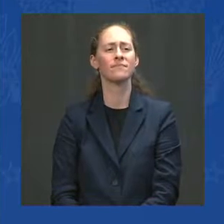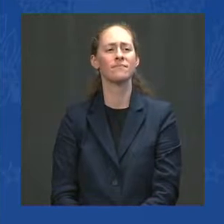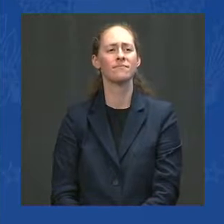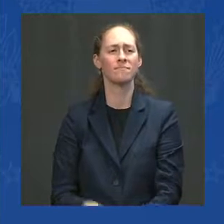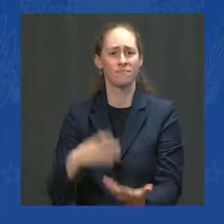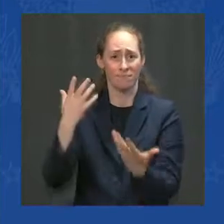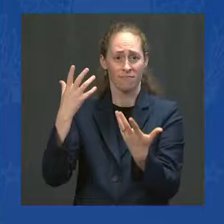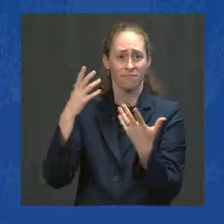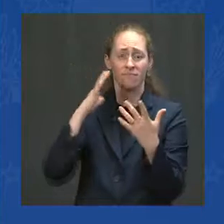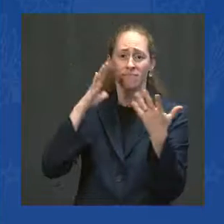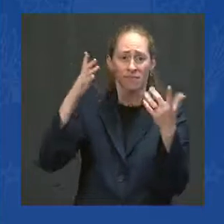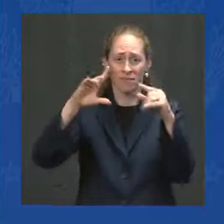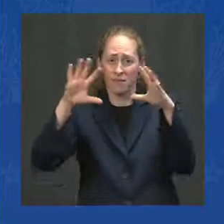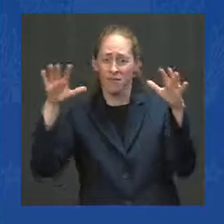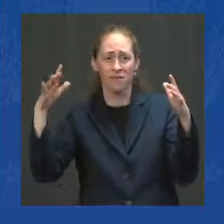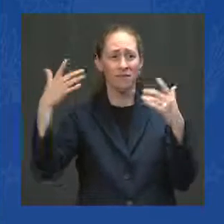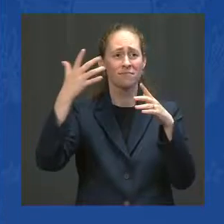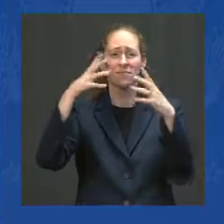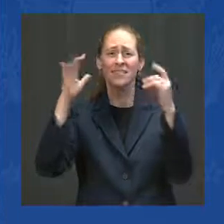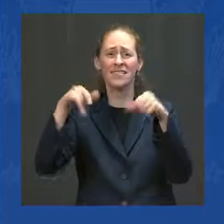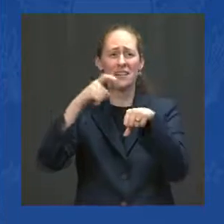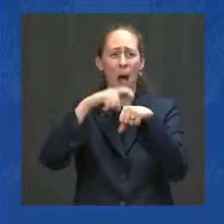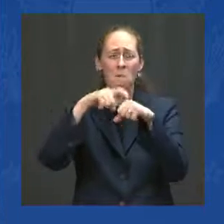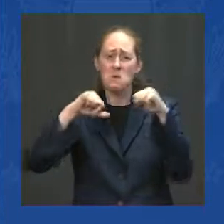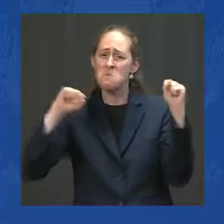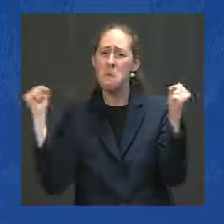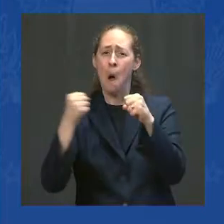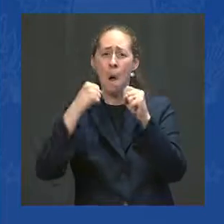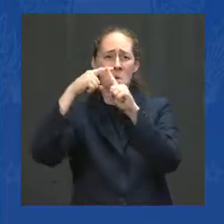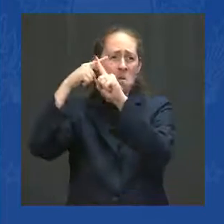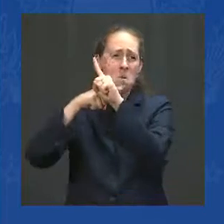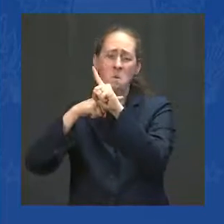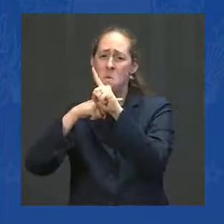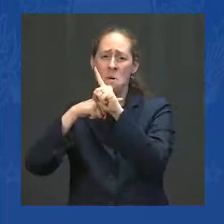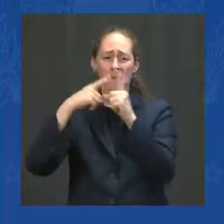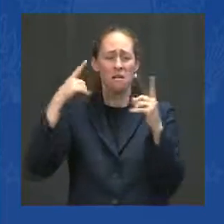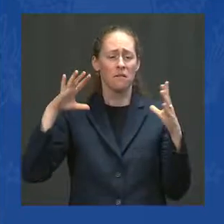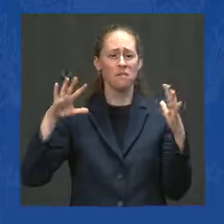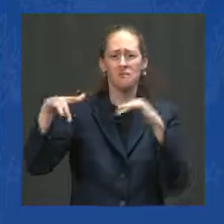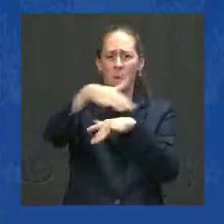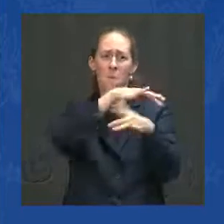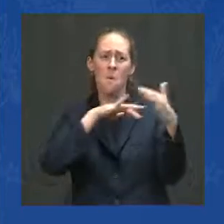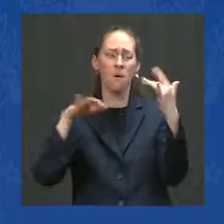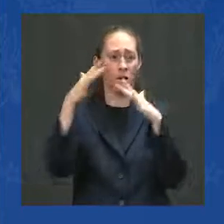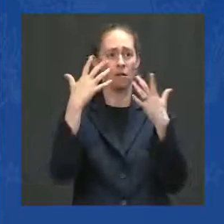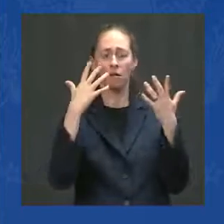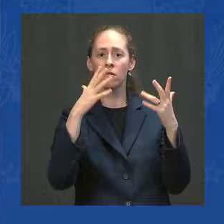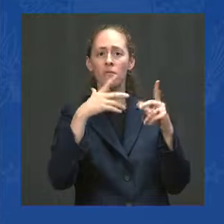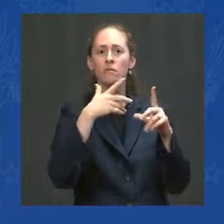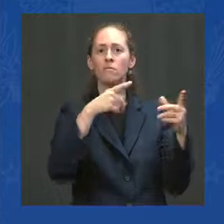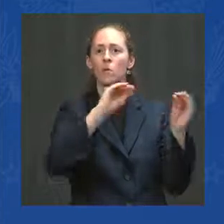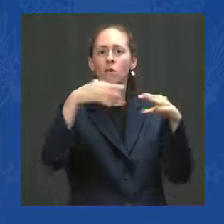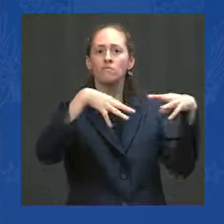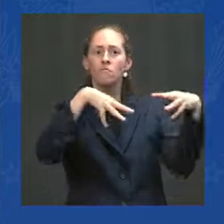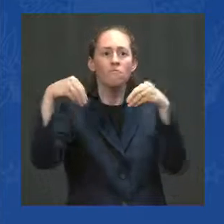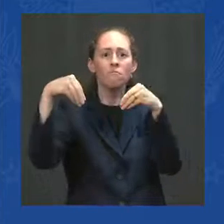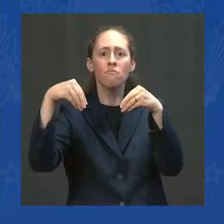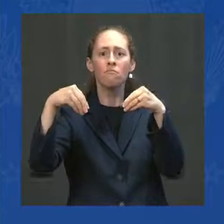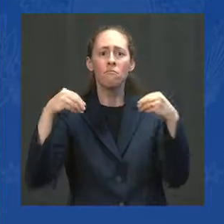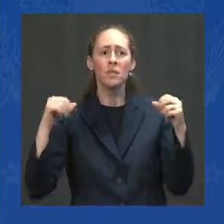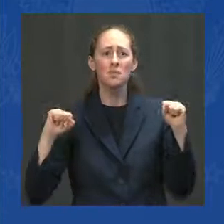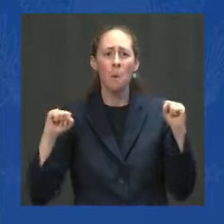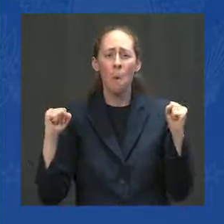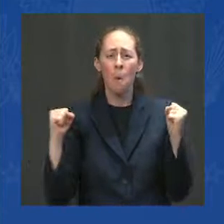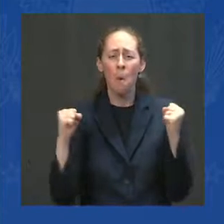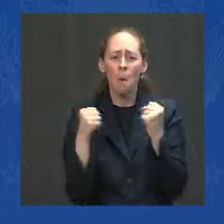weather, leaving millions of folks without electricity for weeks and weeks, costing our economy billions and billions of